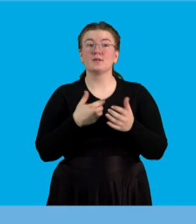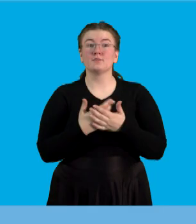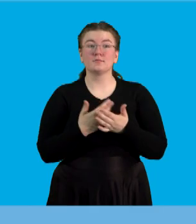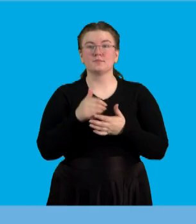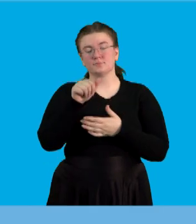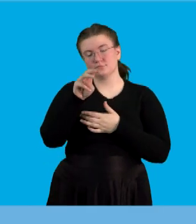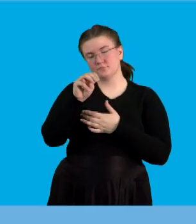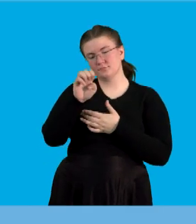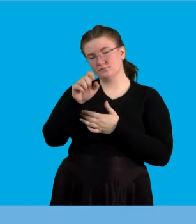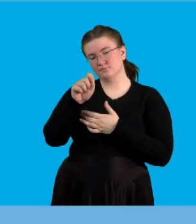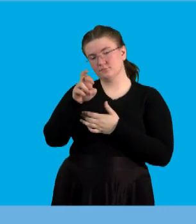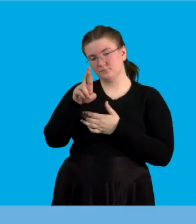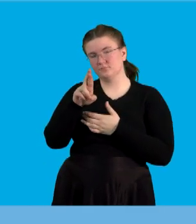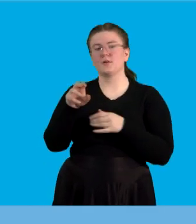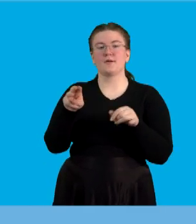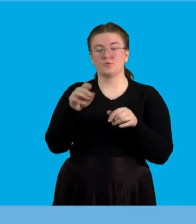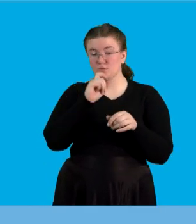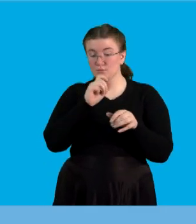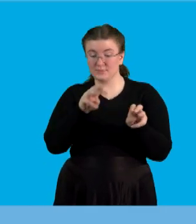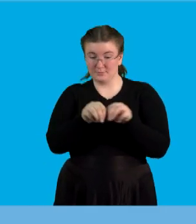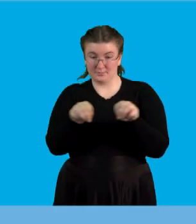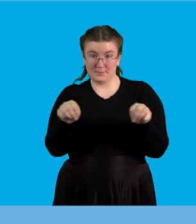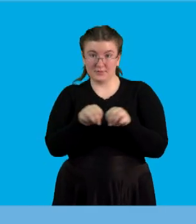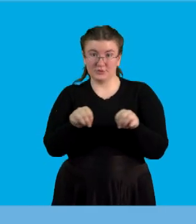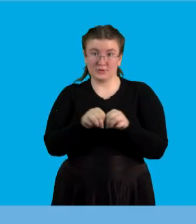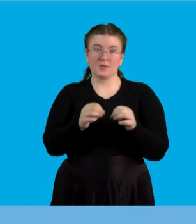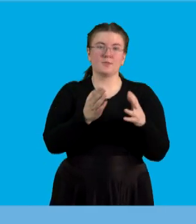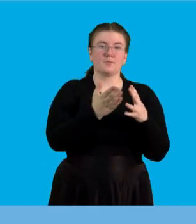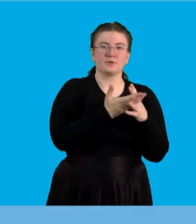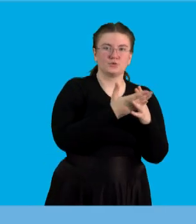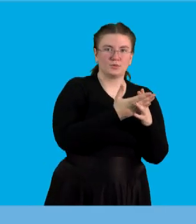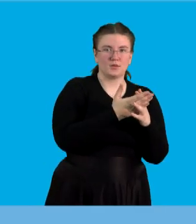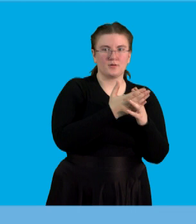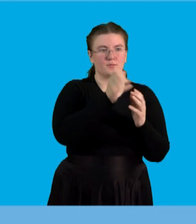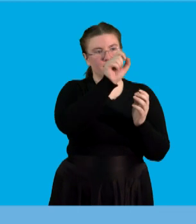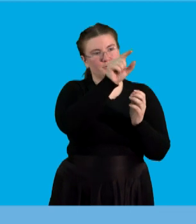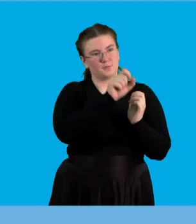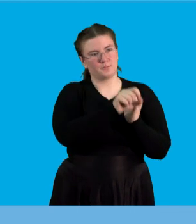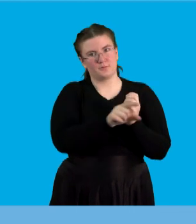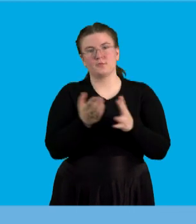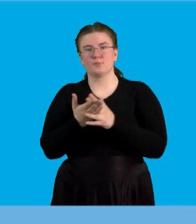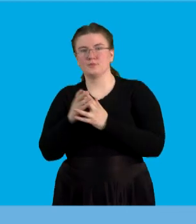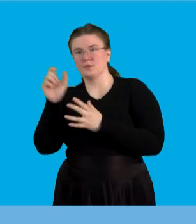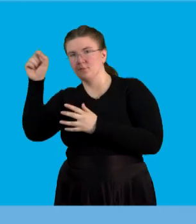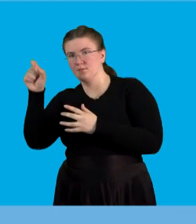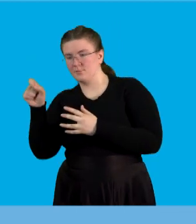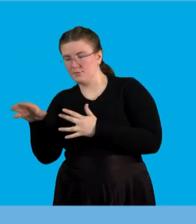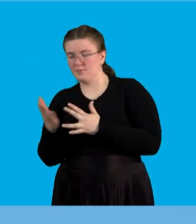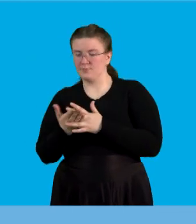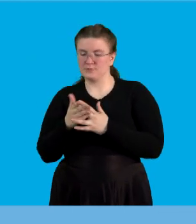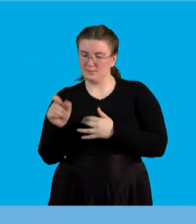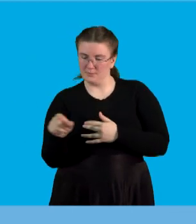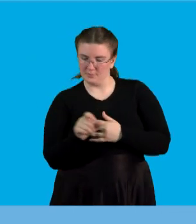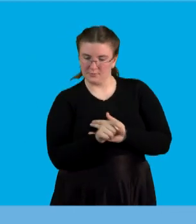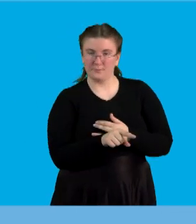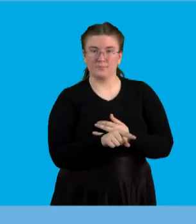the current between these 2 points, and also measure it between these 2 points, measure it between these 2 points